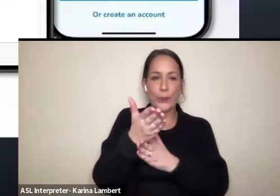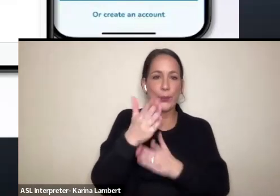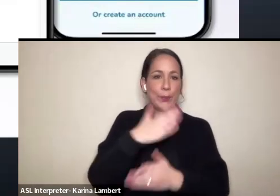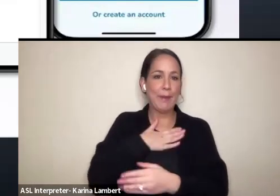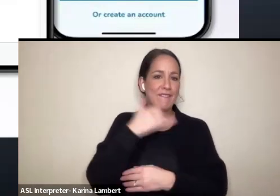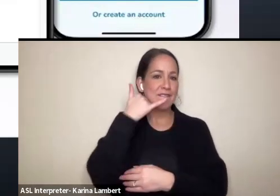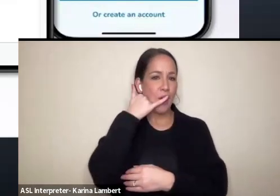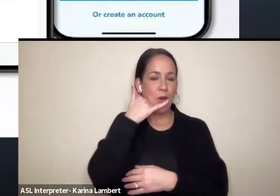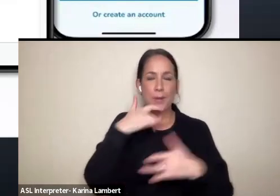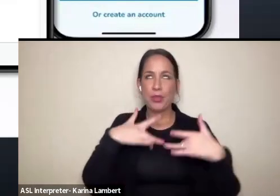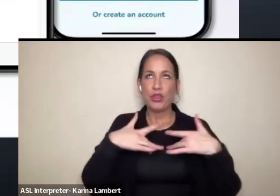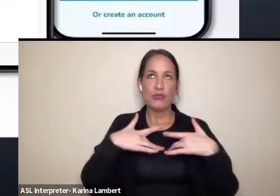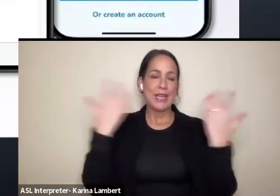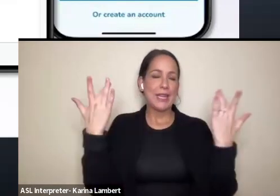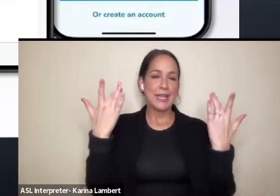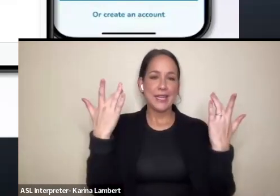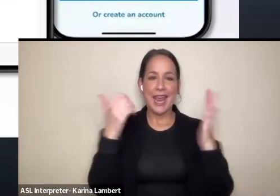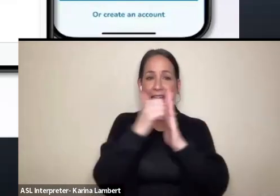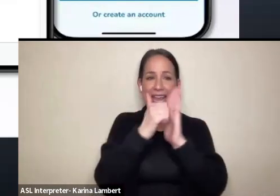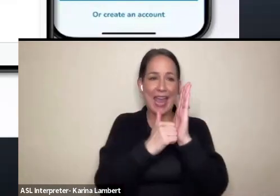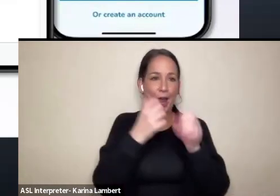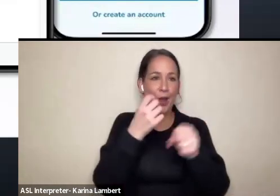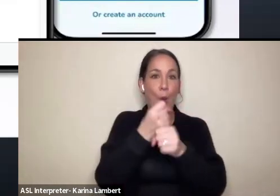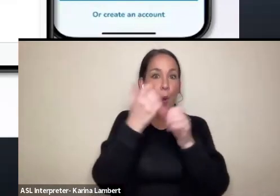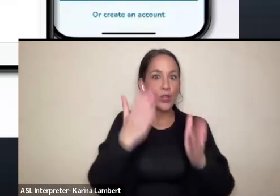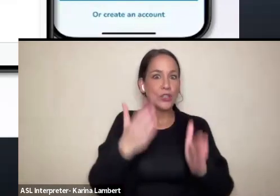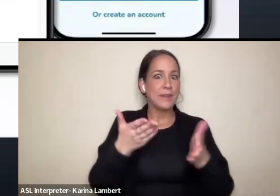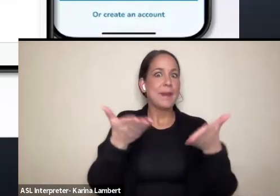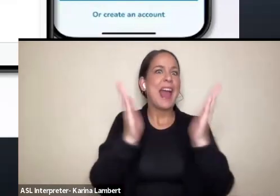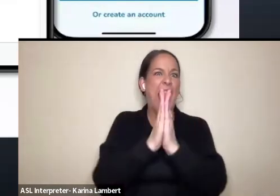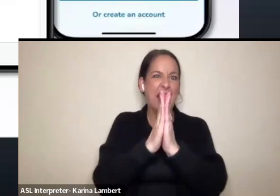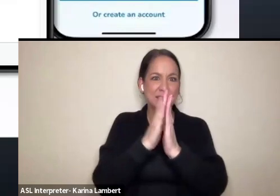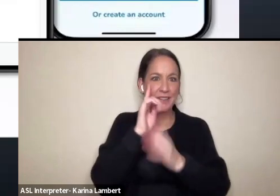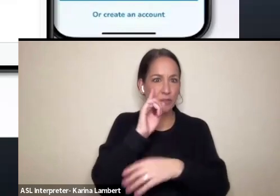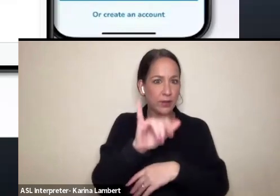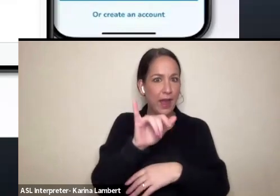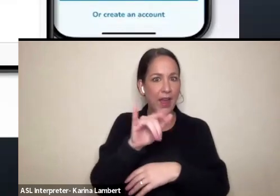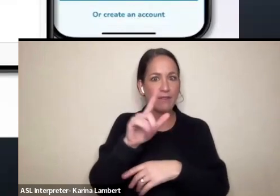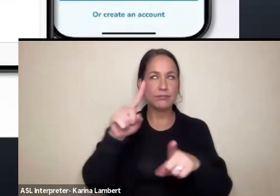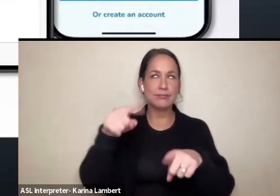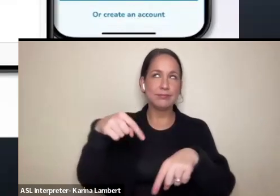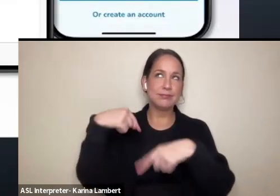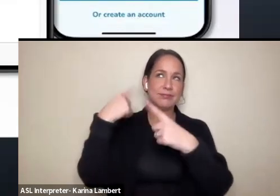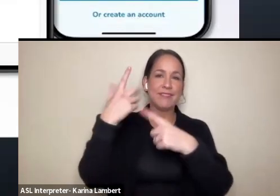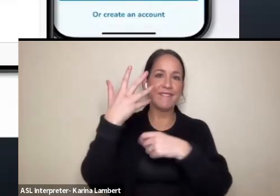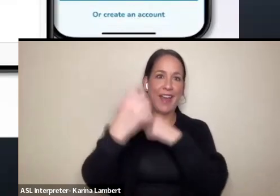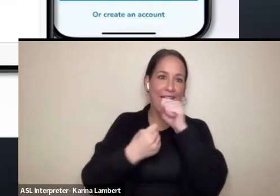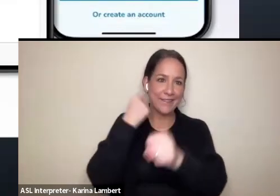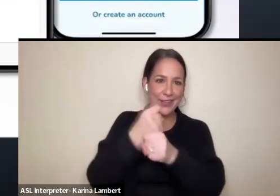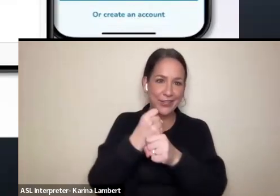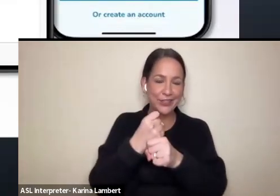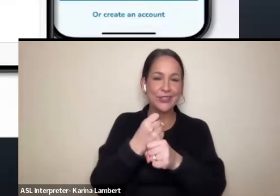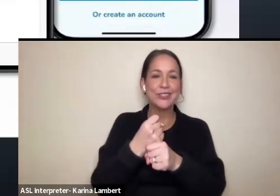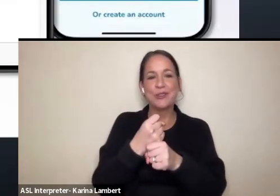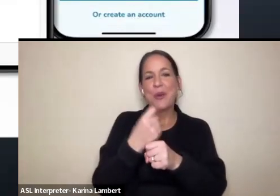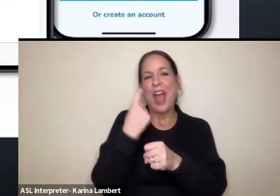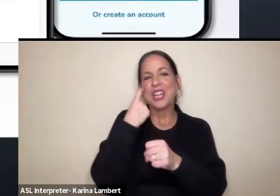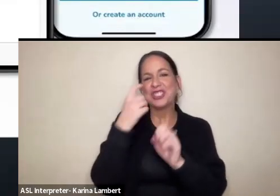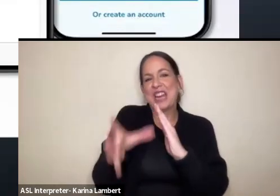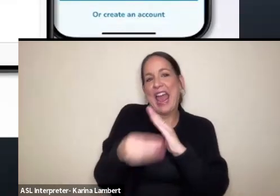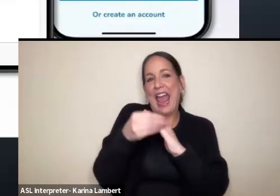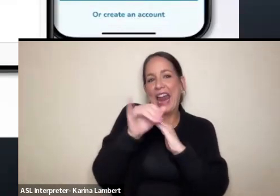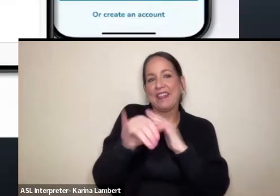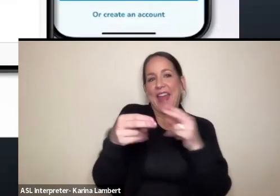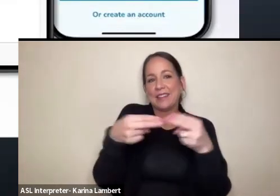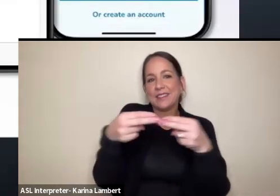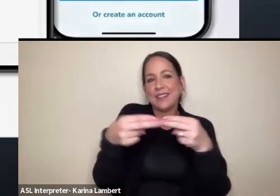it. Account holders have been asking about this for about 5 years, so we finally got it. So I just put that in there again to show you what that